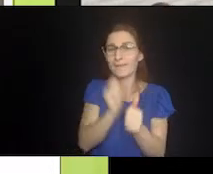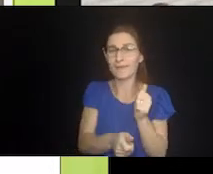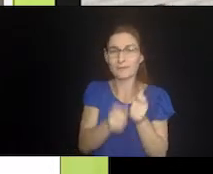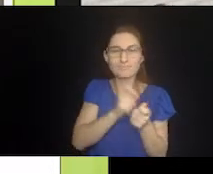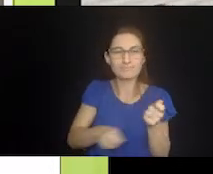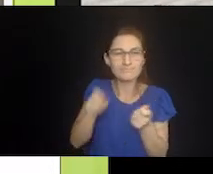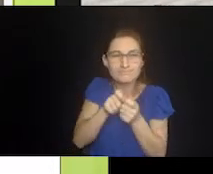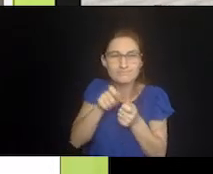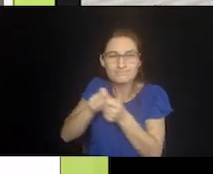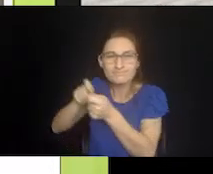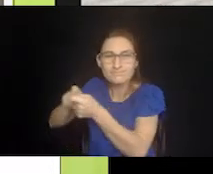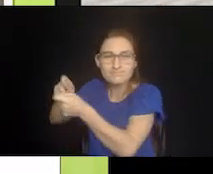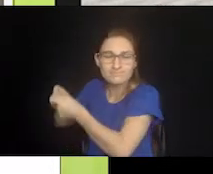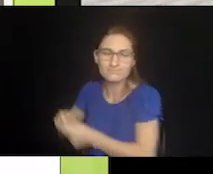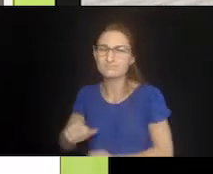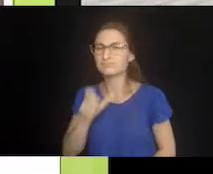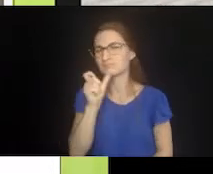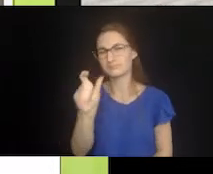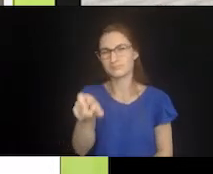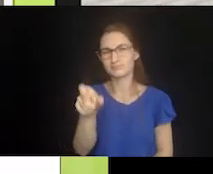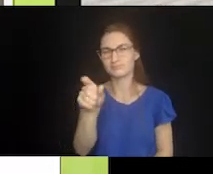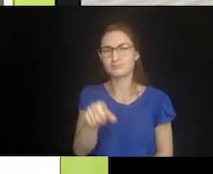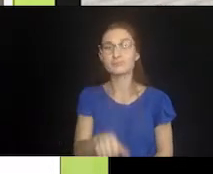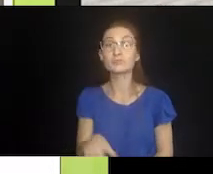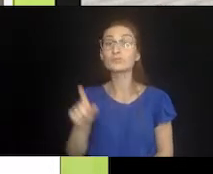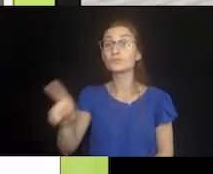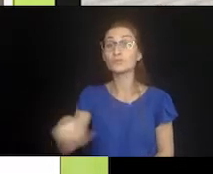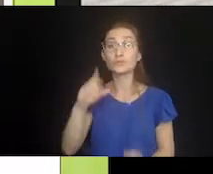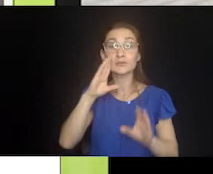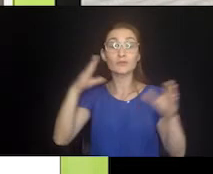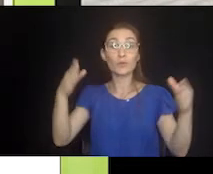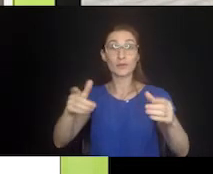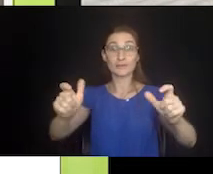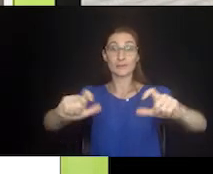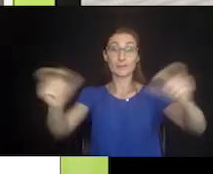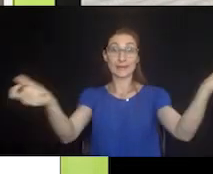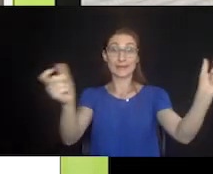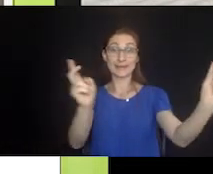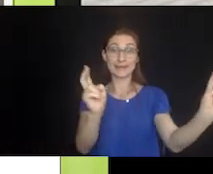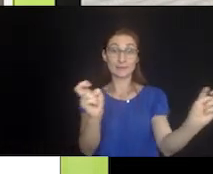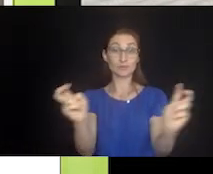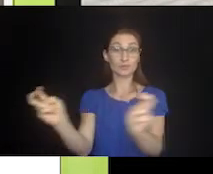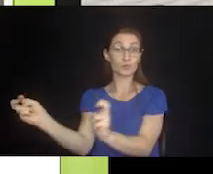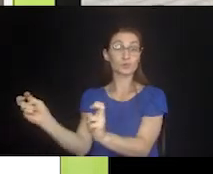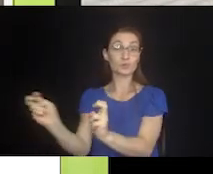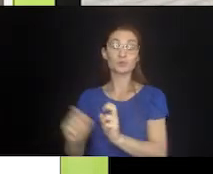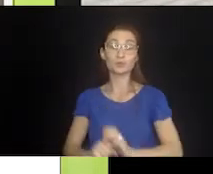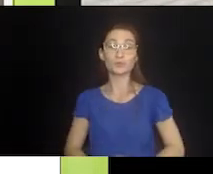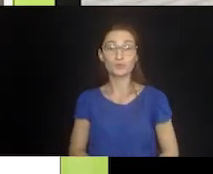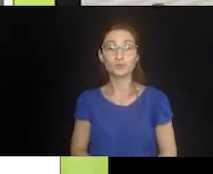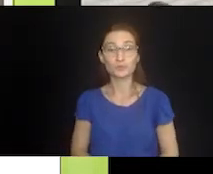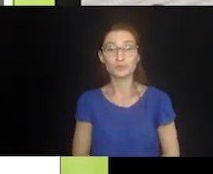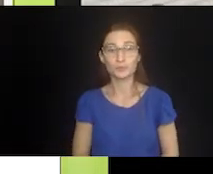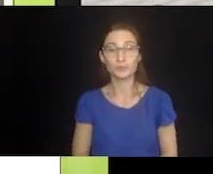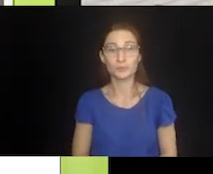don't have to agree with every single thing that organization stands for, as long as you find common